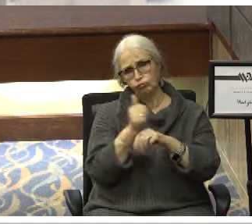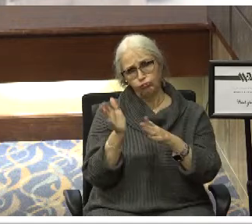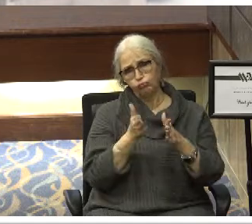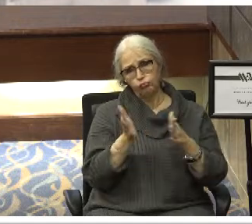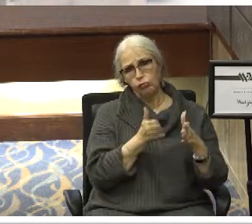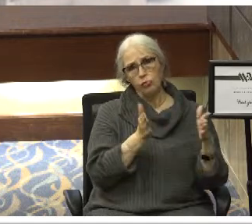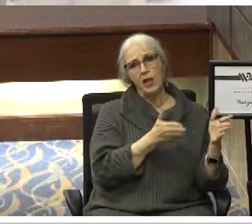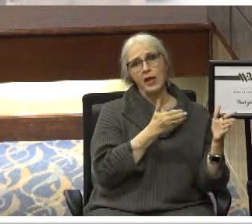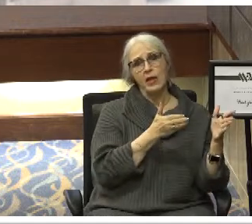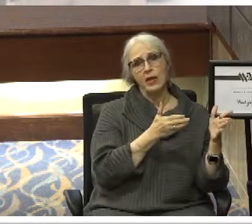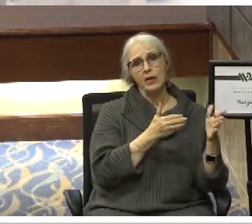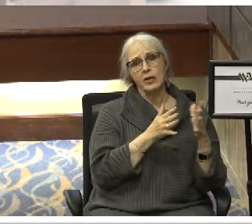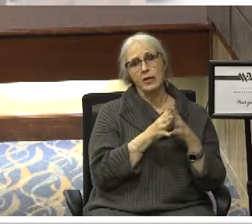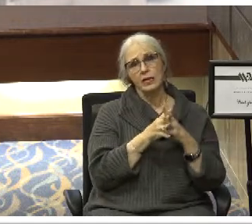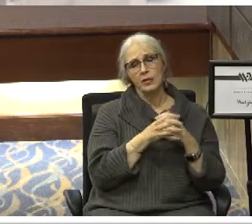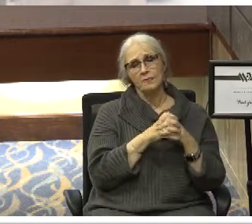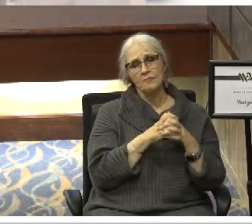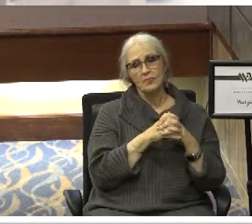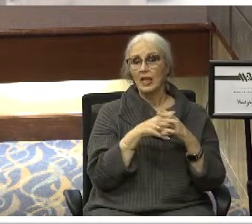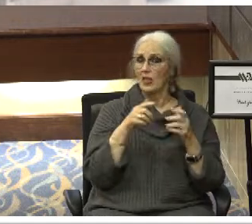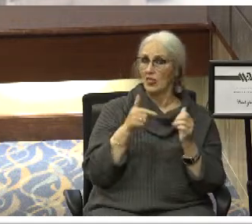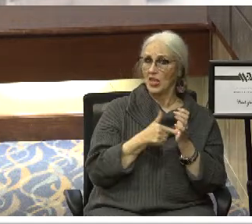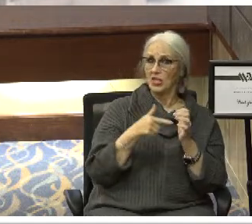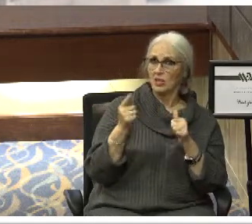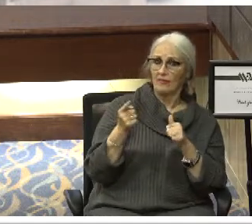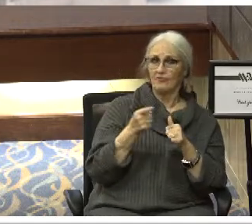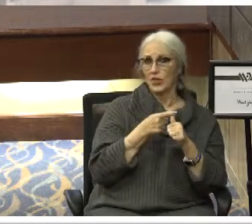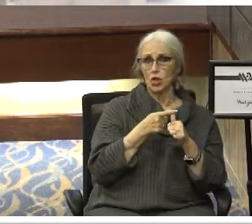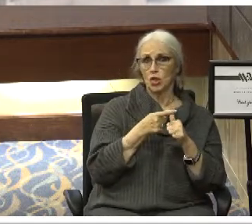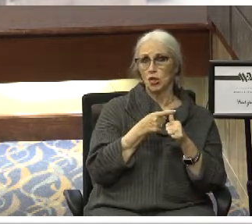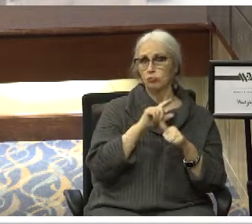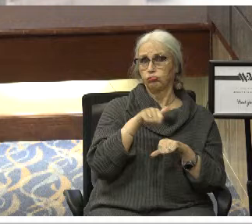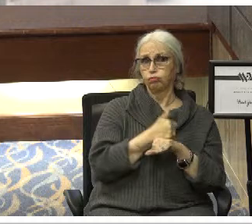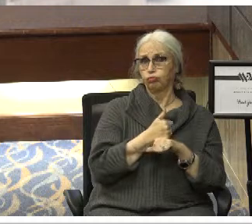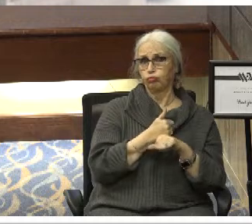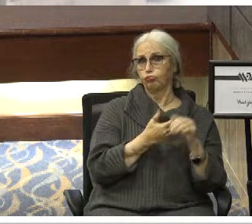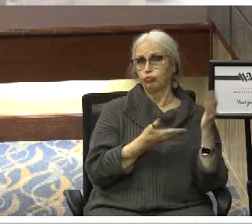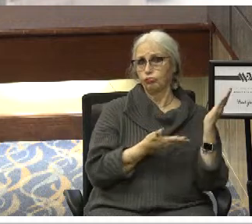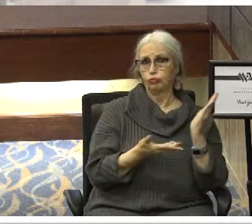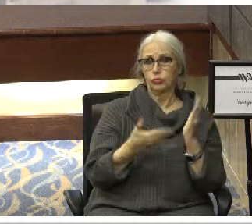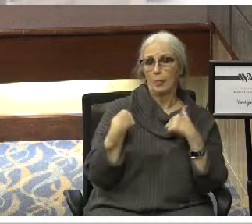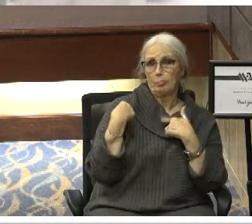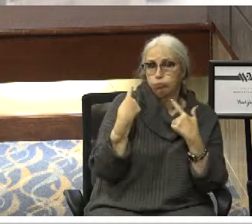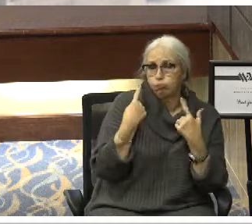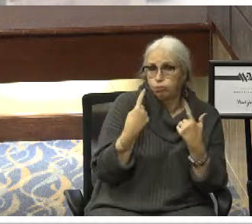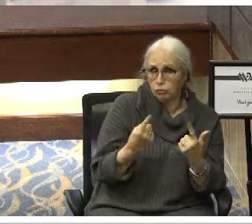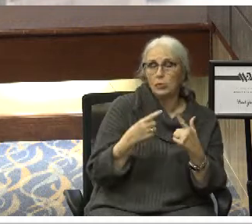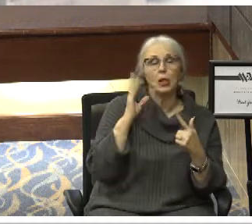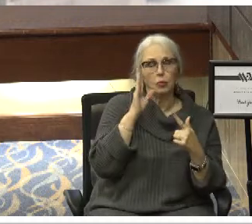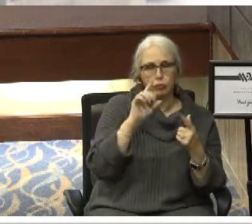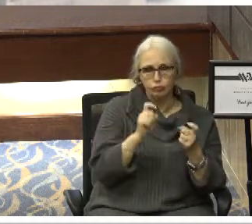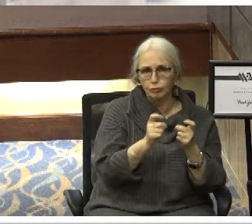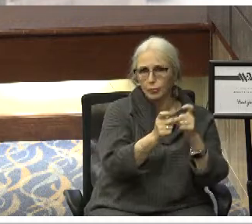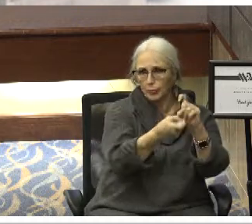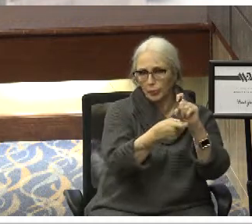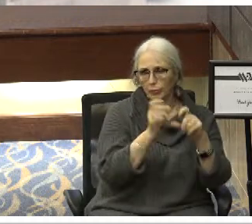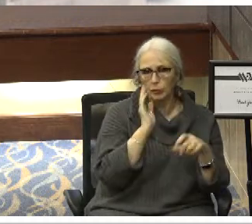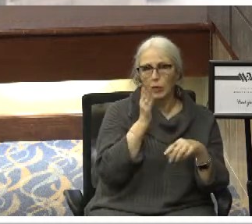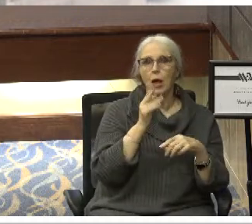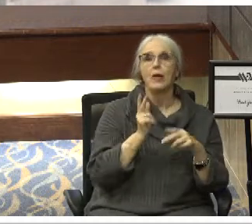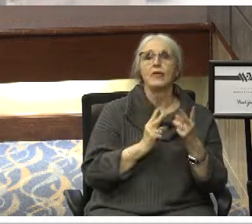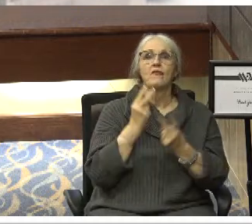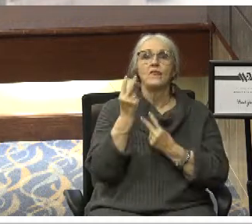their first go at it. They are going to get input, more input on the design. The visitor parking would be up